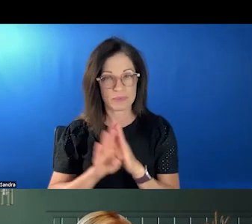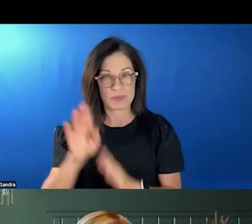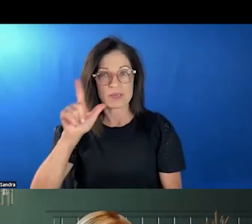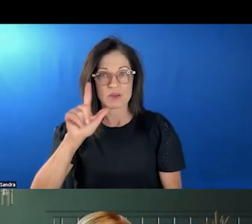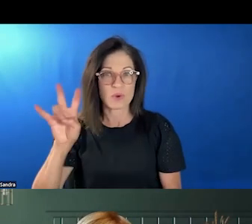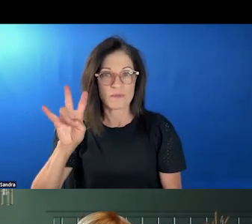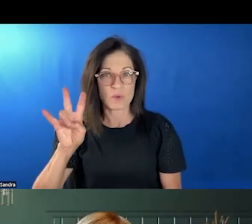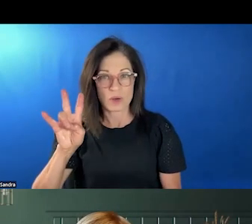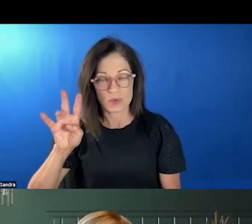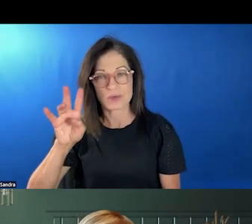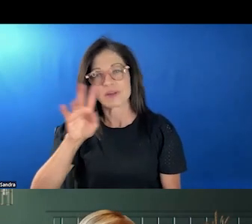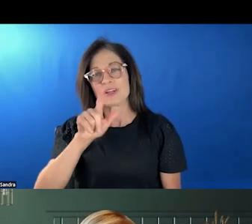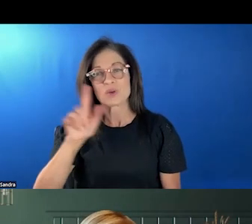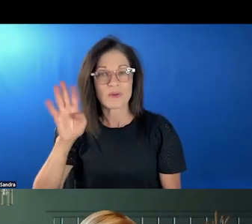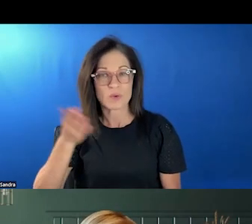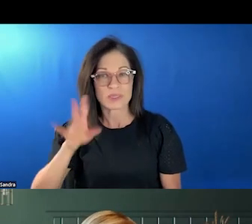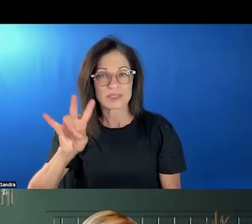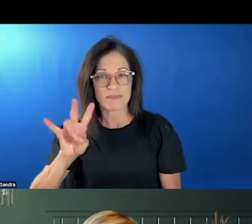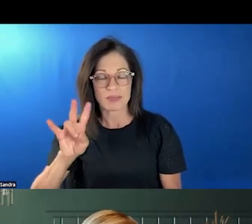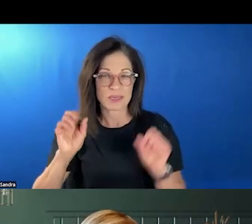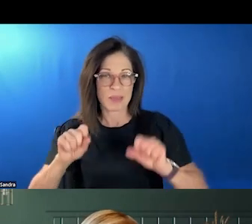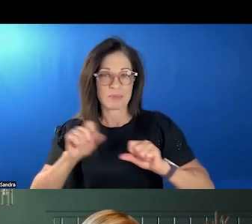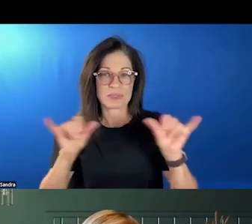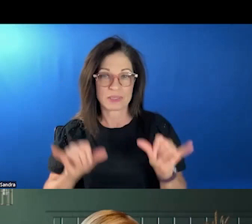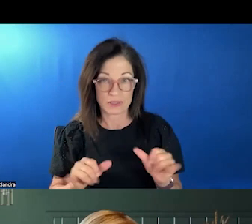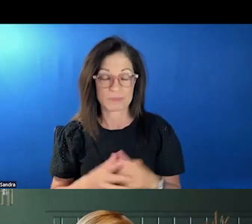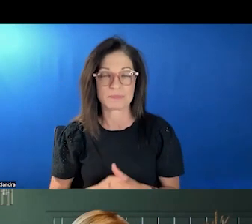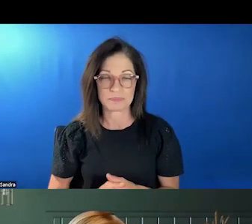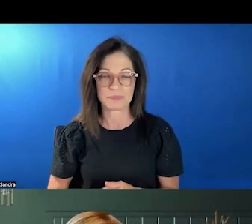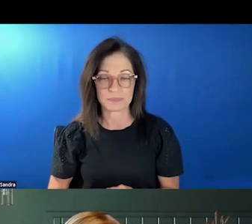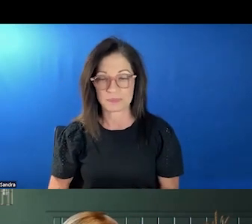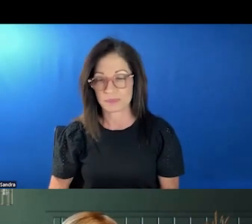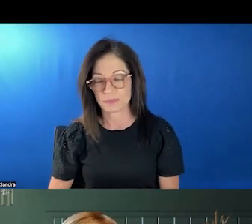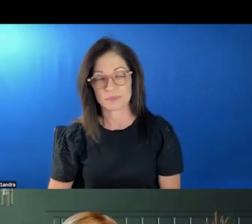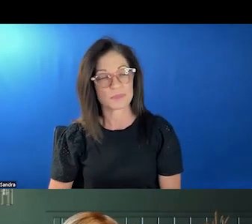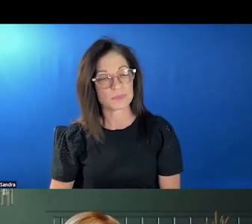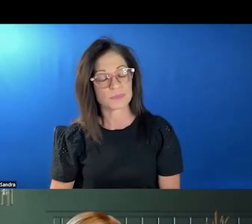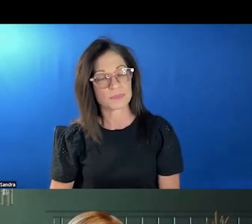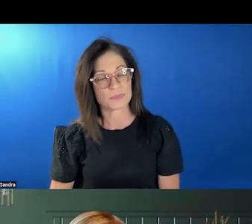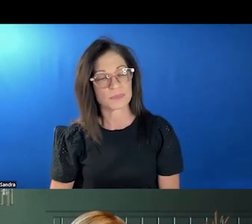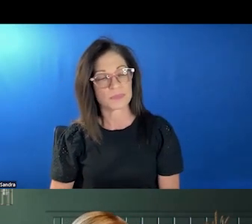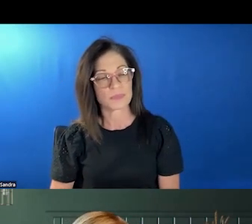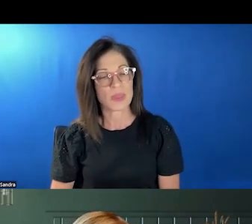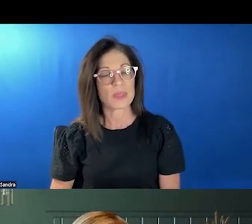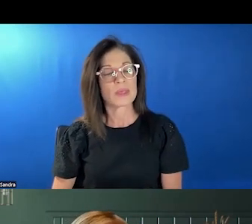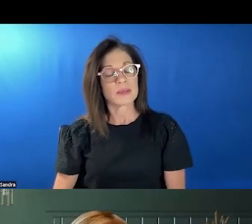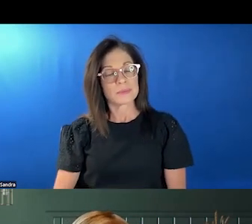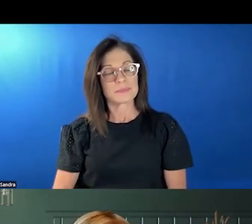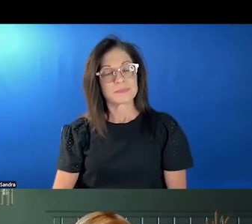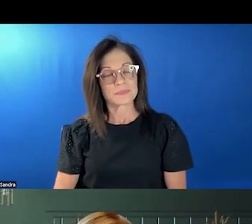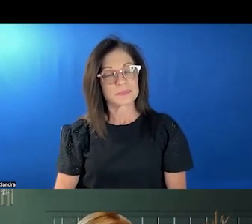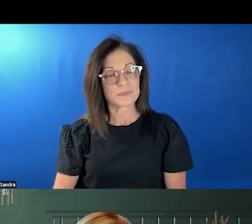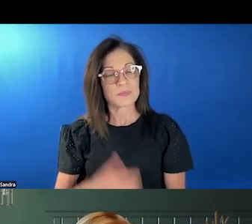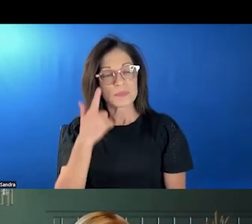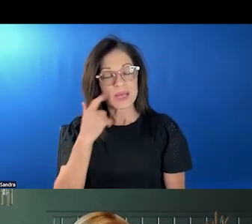24/7 capable system. So since the payments are based upon a cost report, you can build